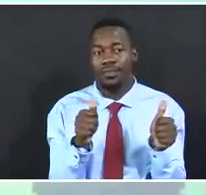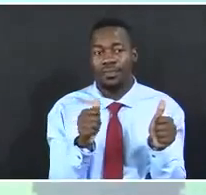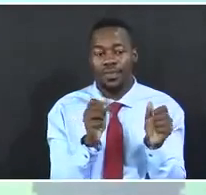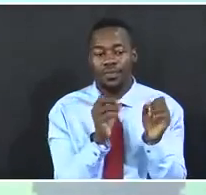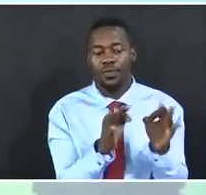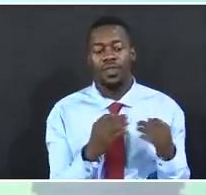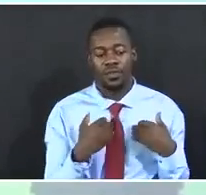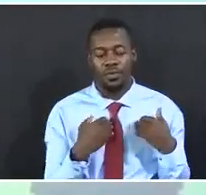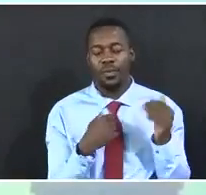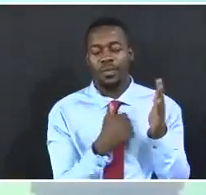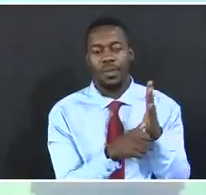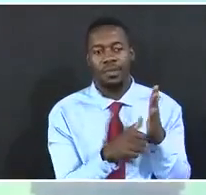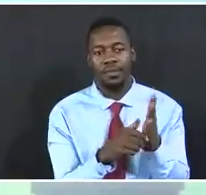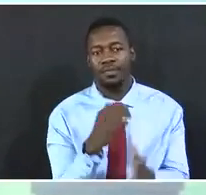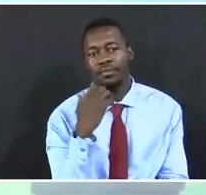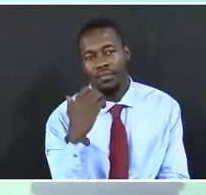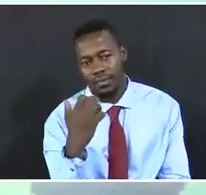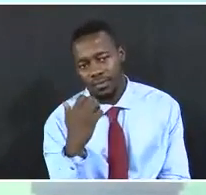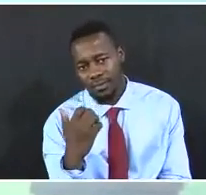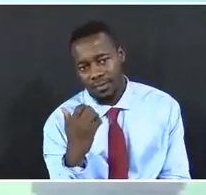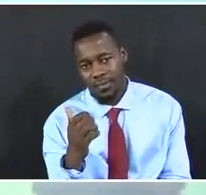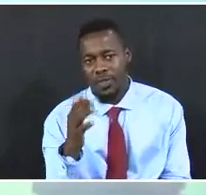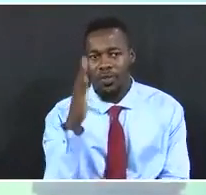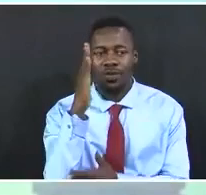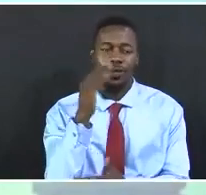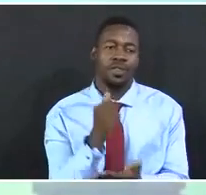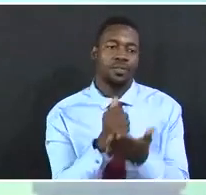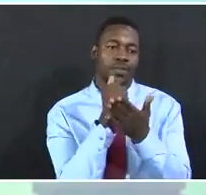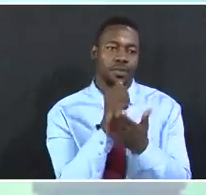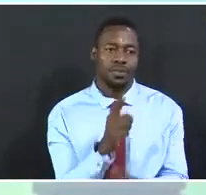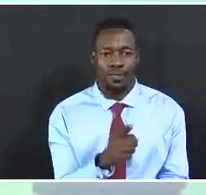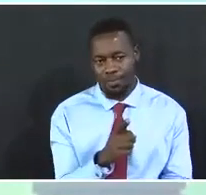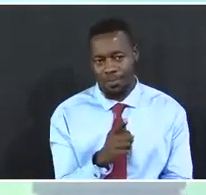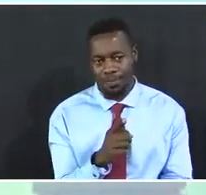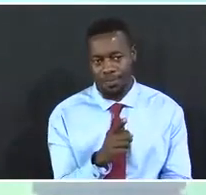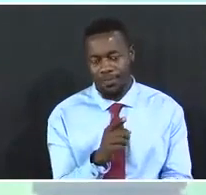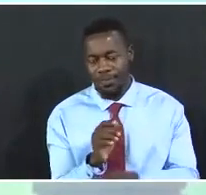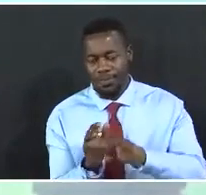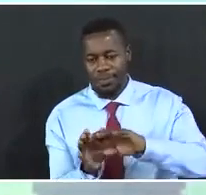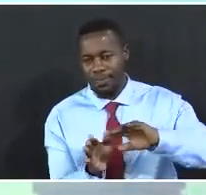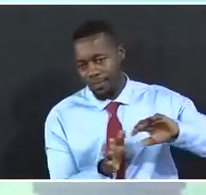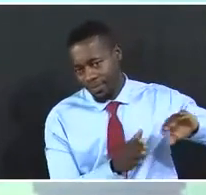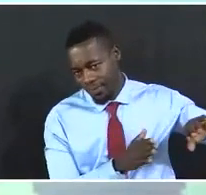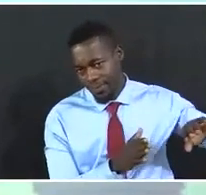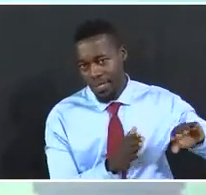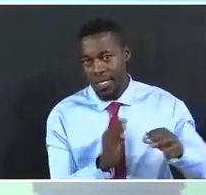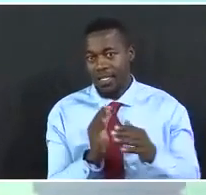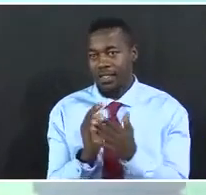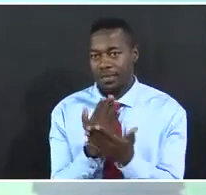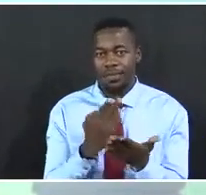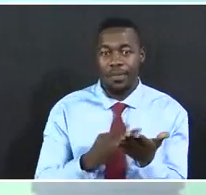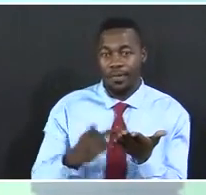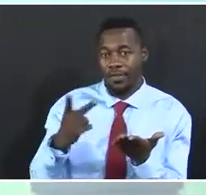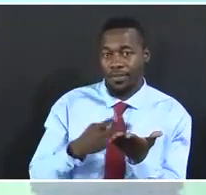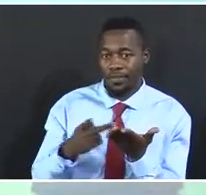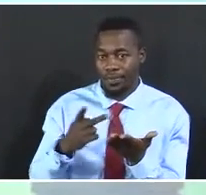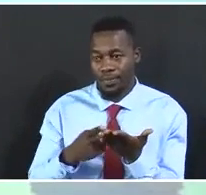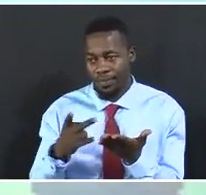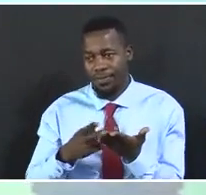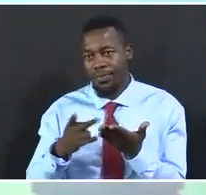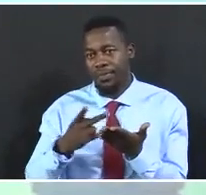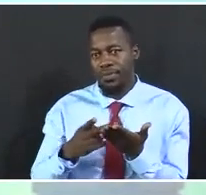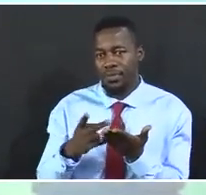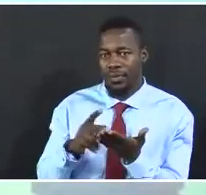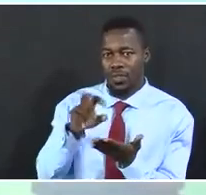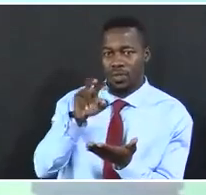I want us to go to our verses, and I want us to look again